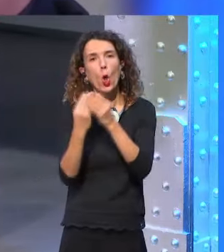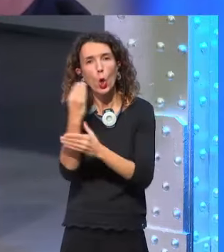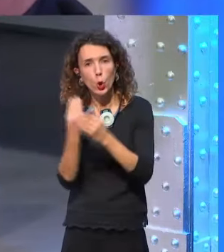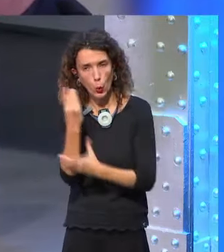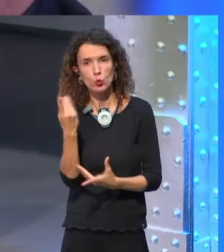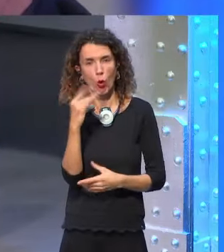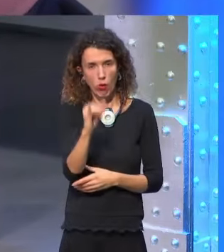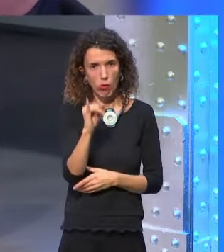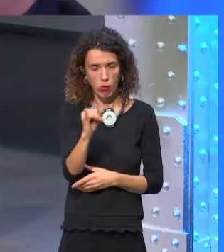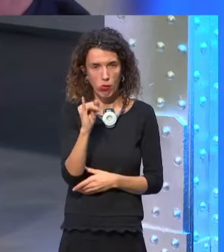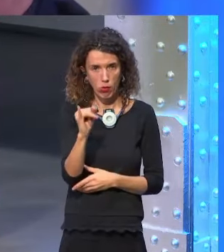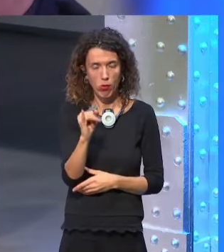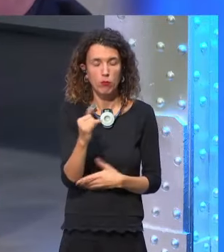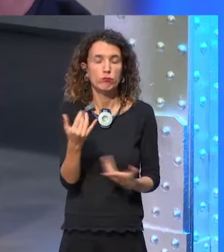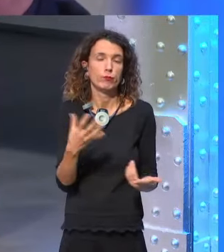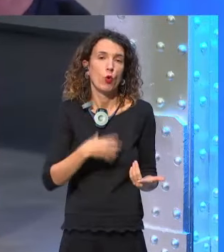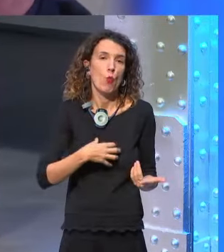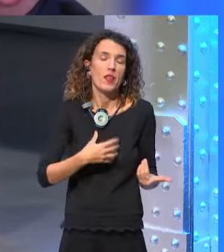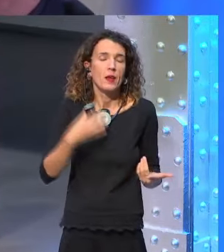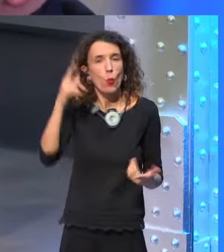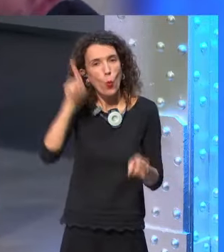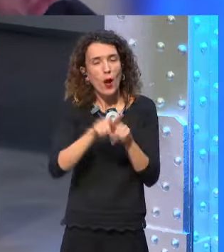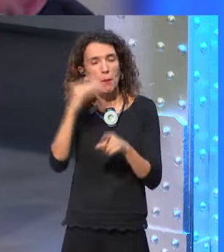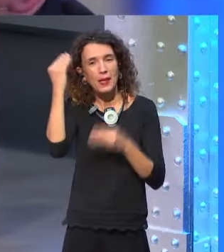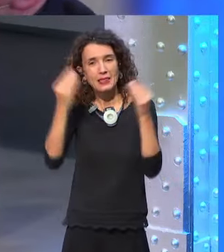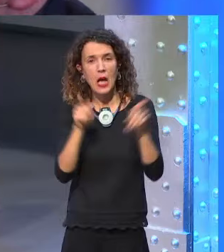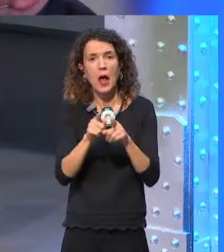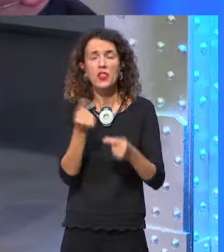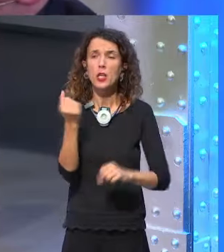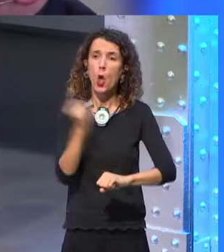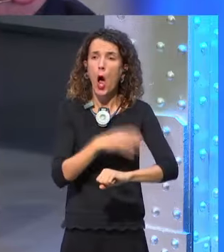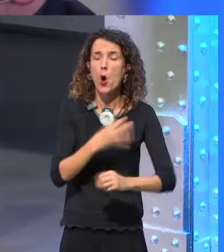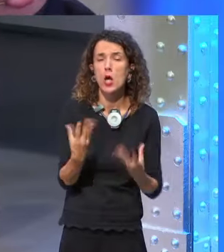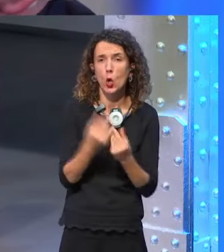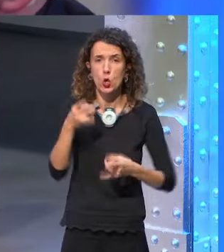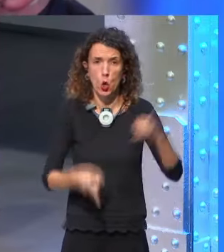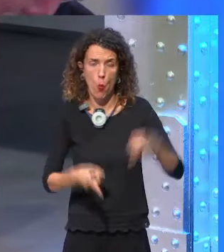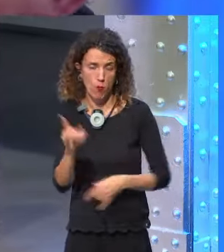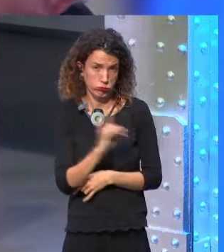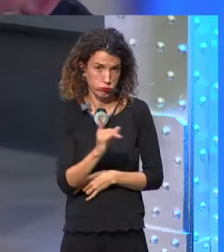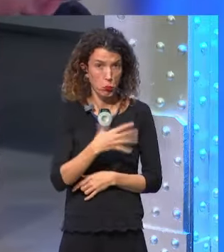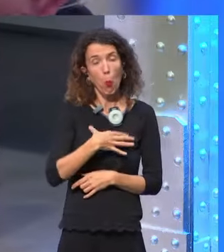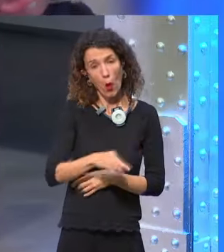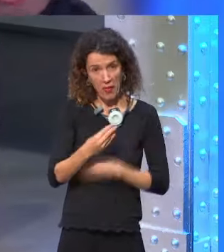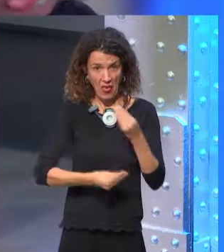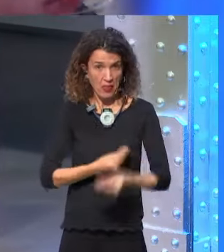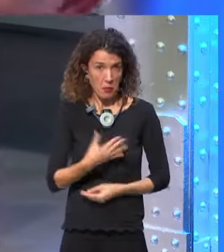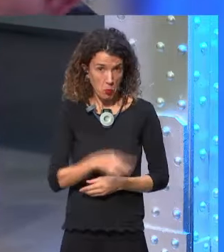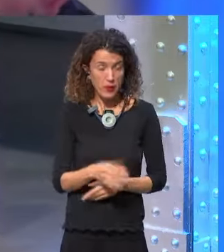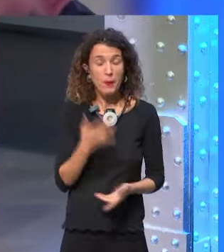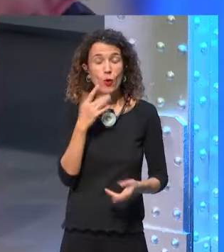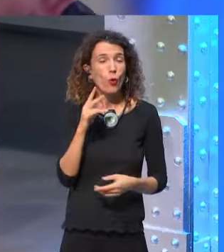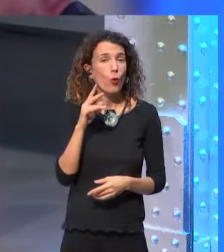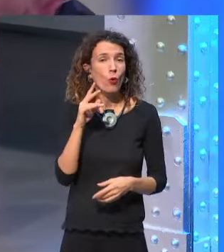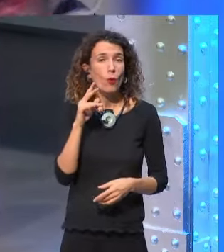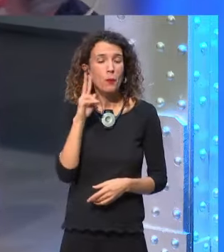cannot just say you save money with robots. Maybe you can, but it's actually, you need to look for a